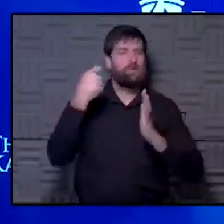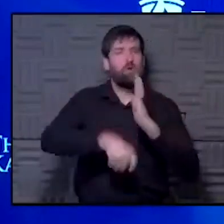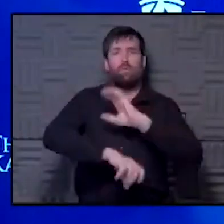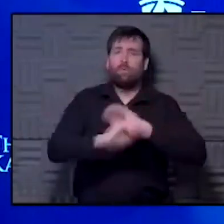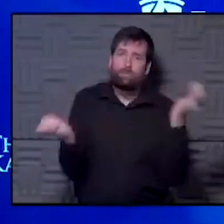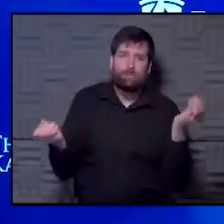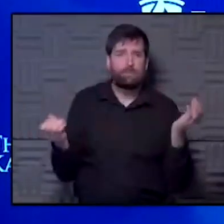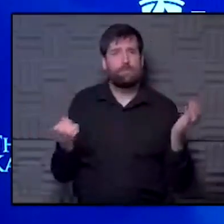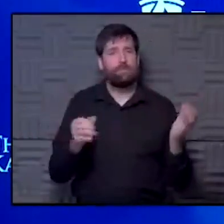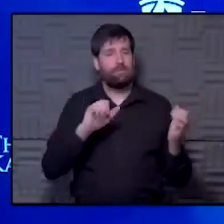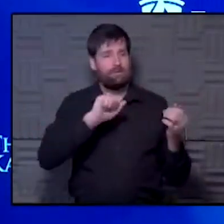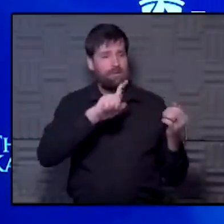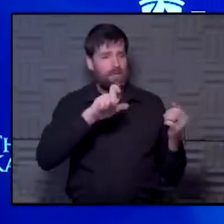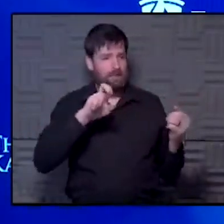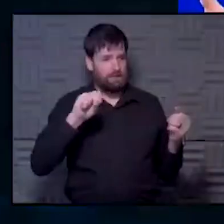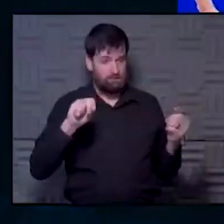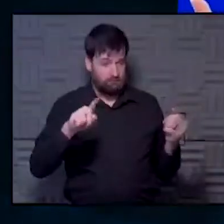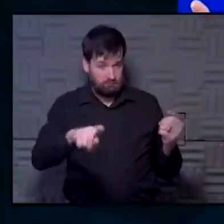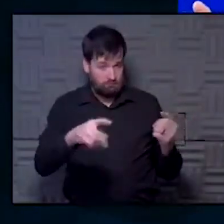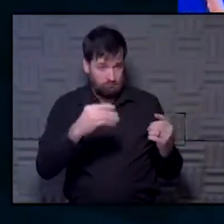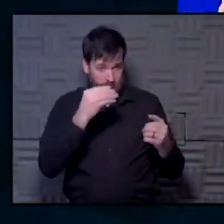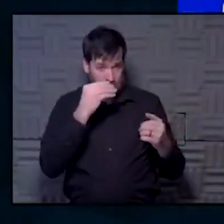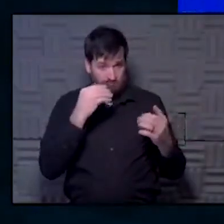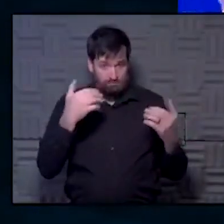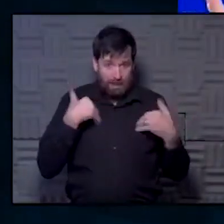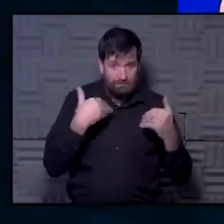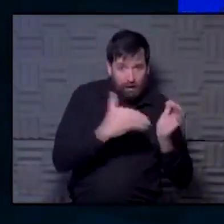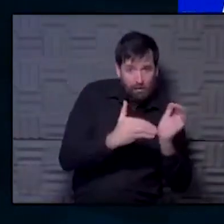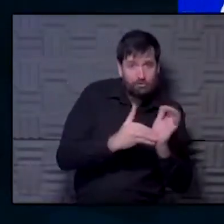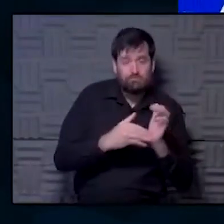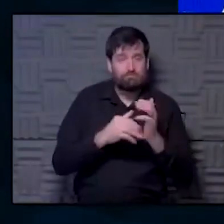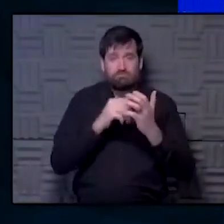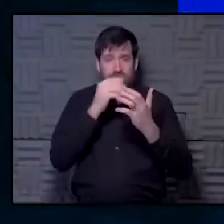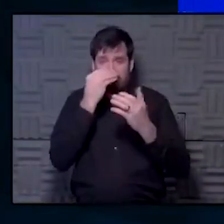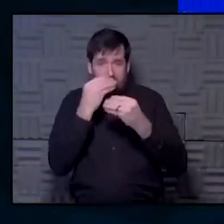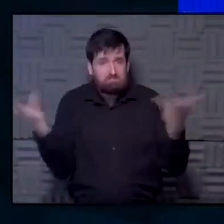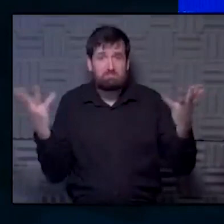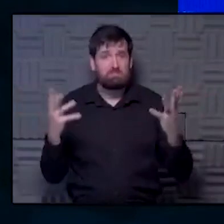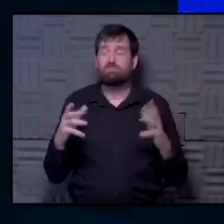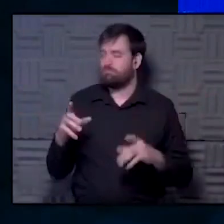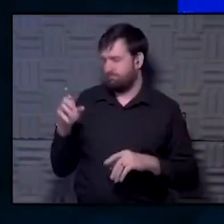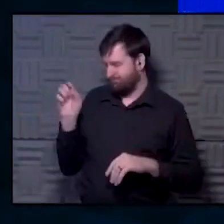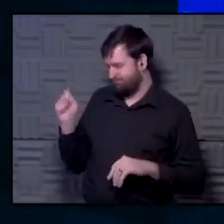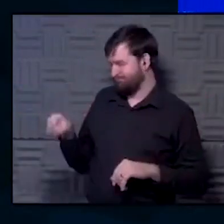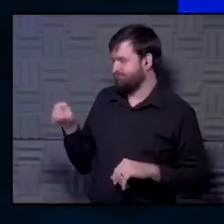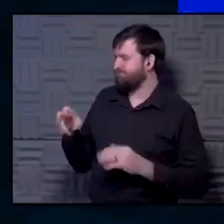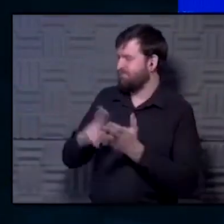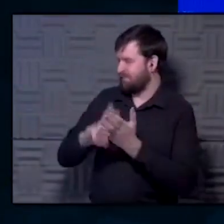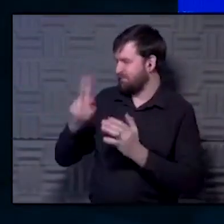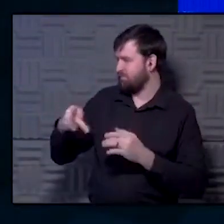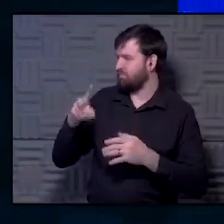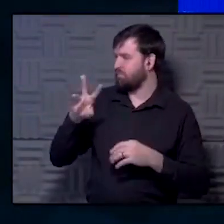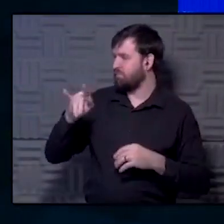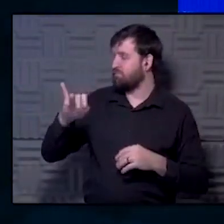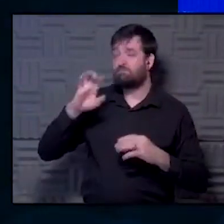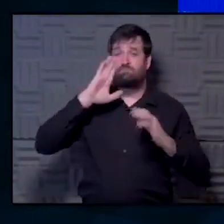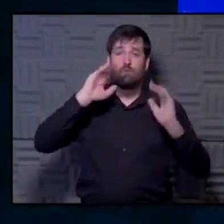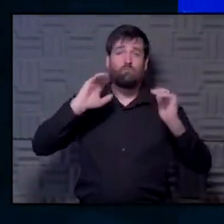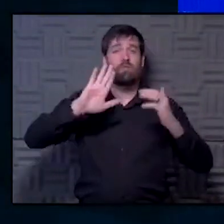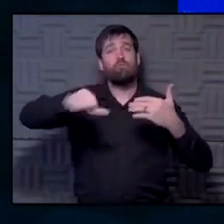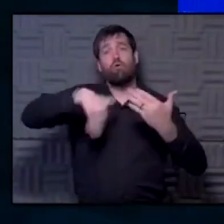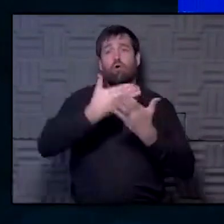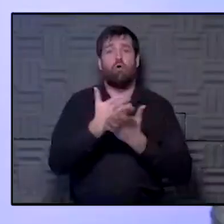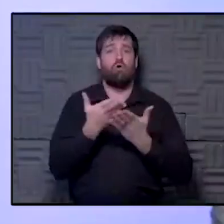But, Alan, I don't think you care whether somebody has a doctor. You can sign up on your website. Yeah, we hope that all public health